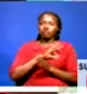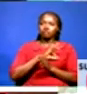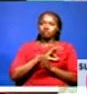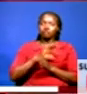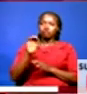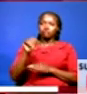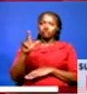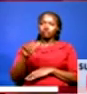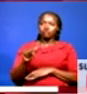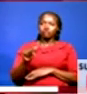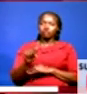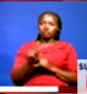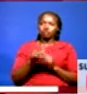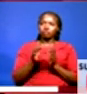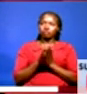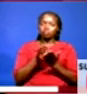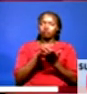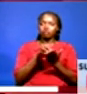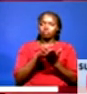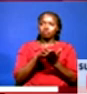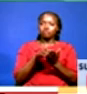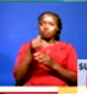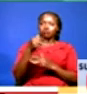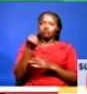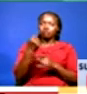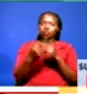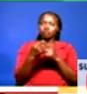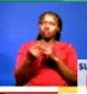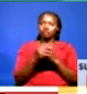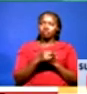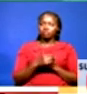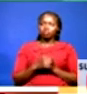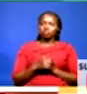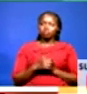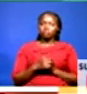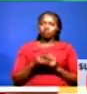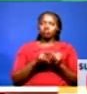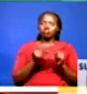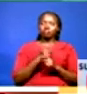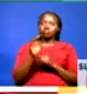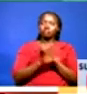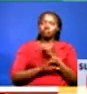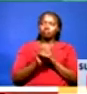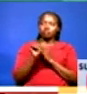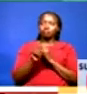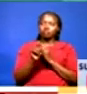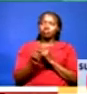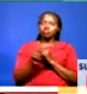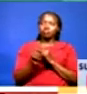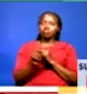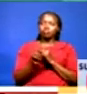Community. He will occupy the seat for the next 5 years. 7 different countries, each country with different political